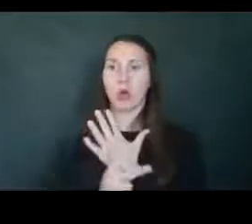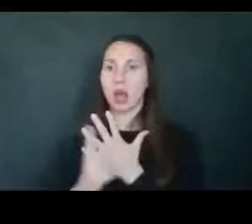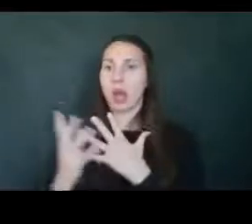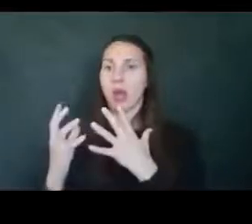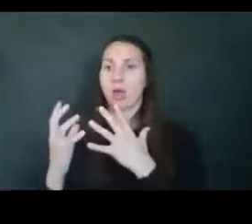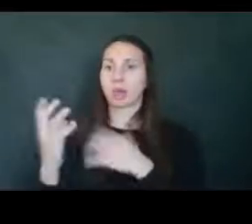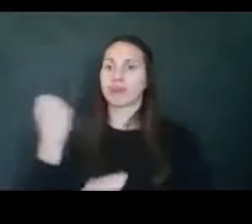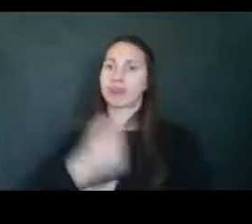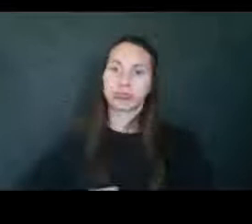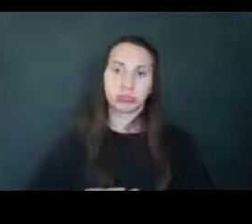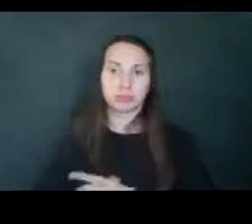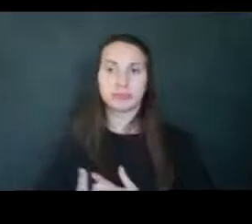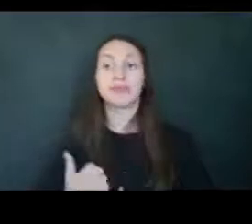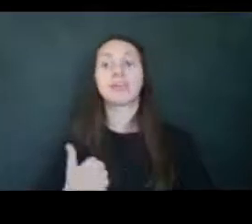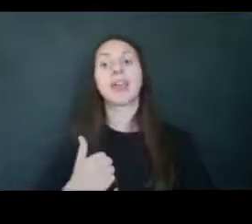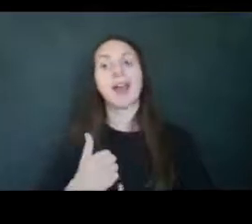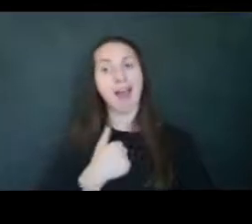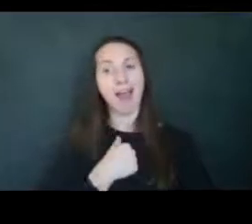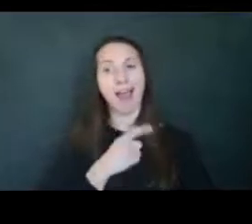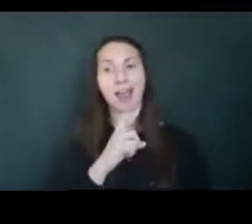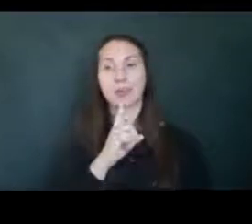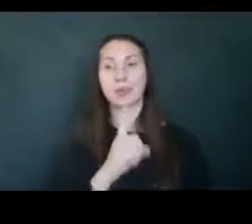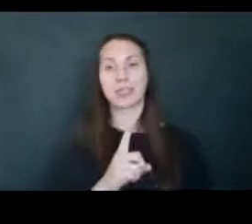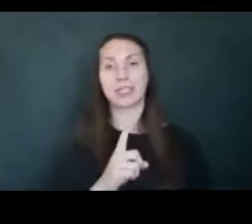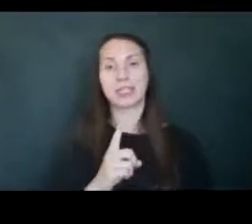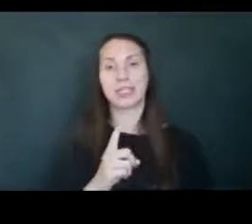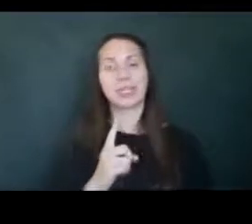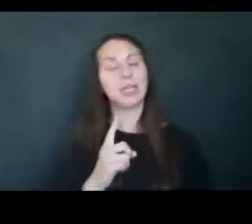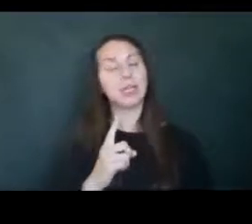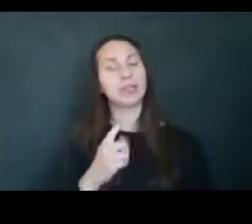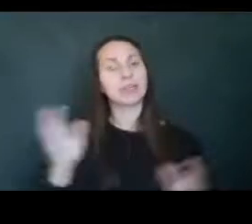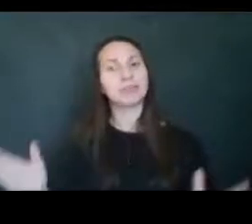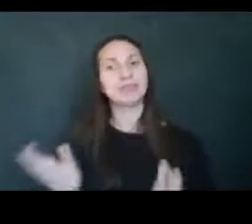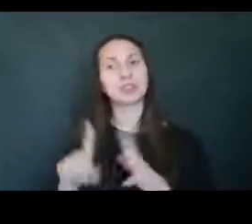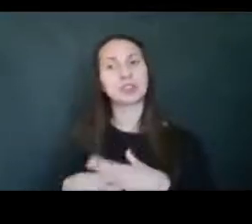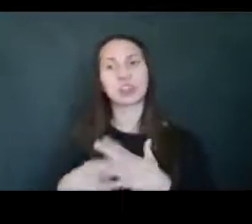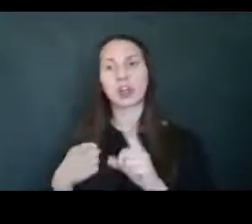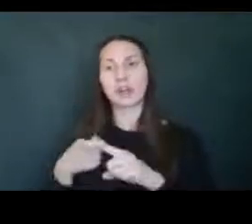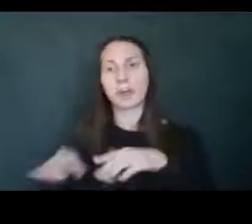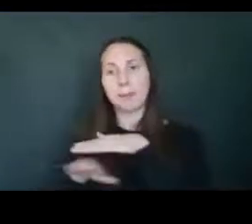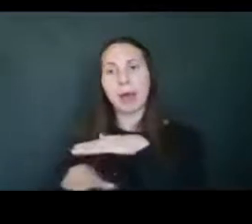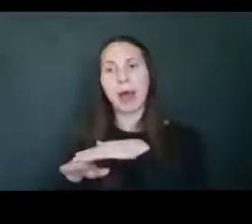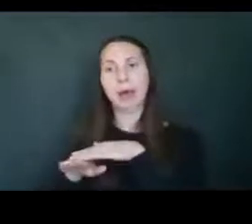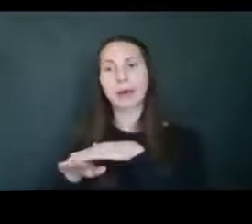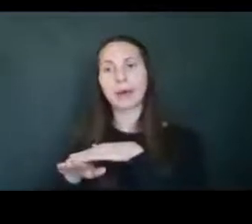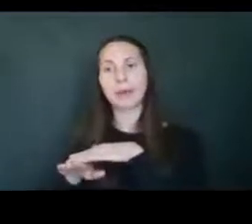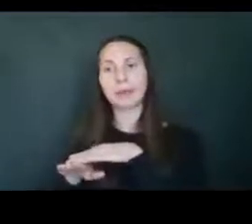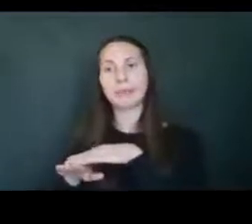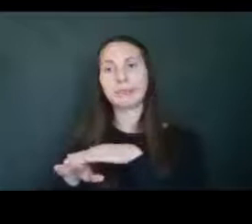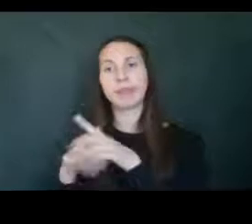you can and build up, but the support of the rabbis was absolutely imperative.